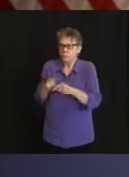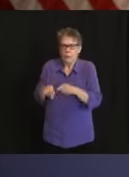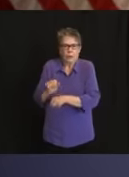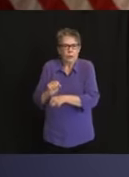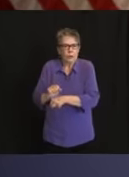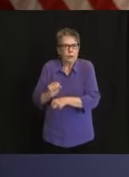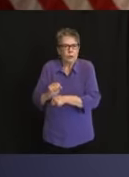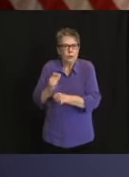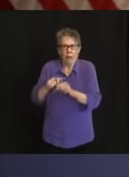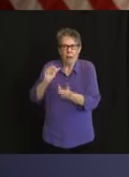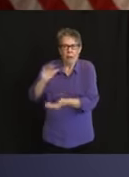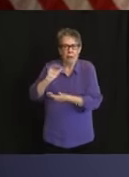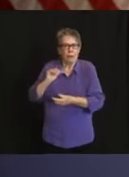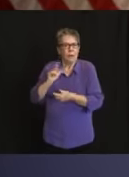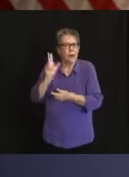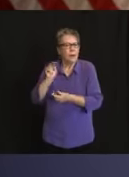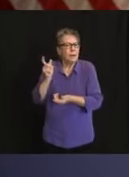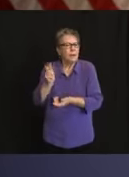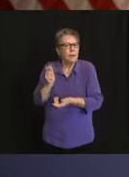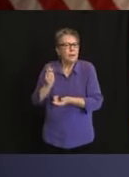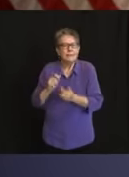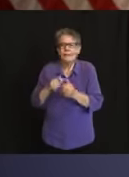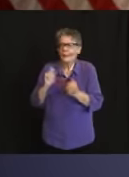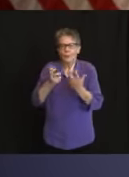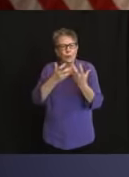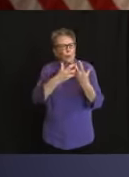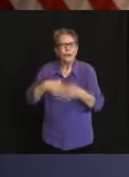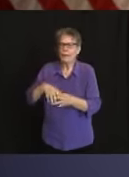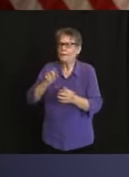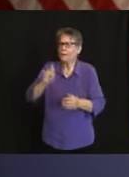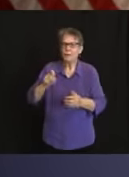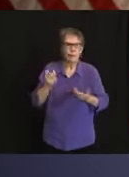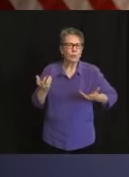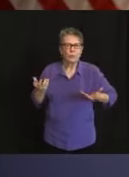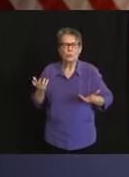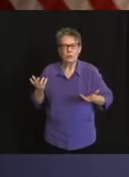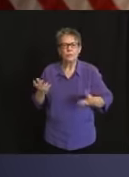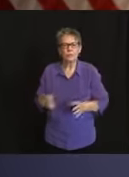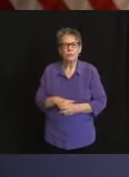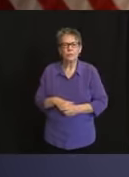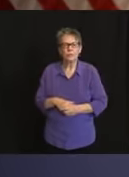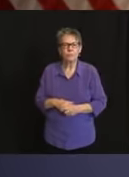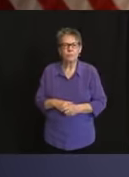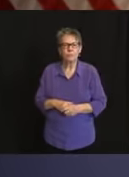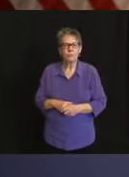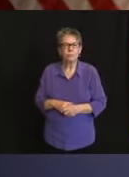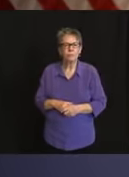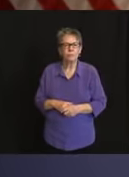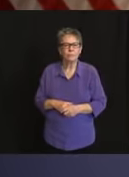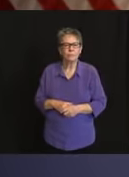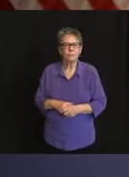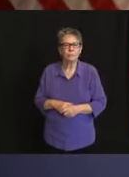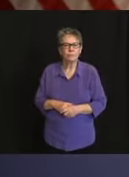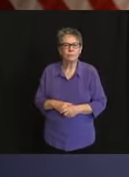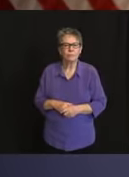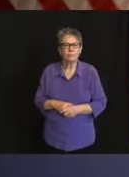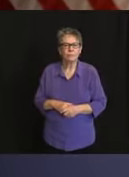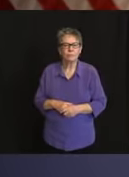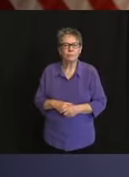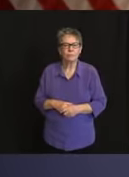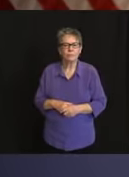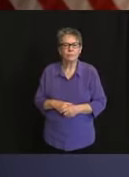to the broader issue. Will you make sure we come back to this? Thank you. Sir. Kyle